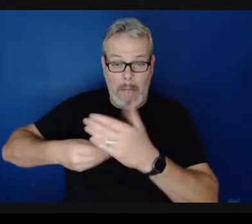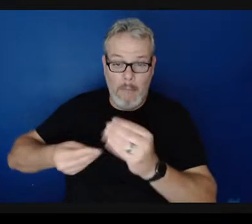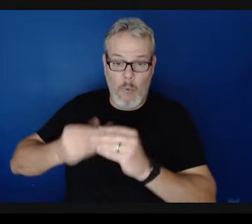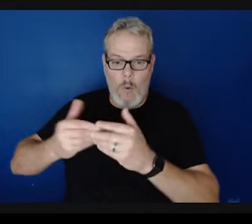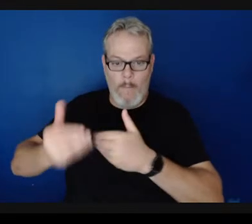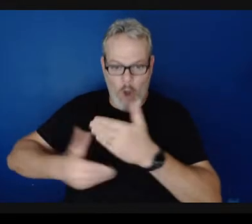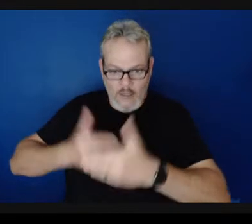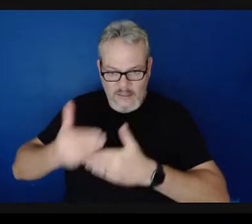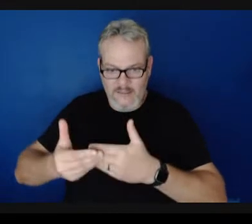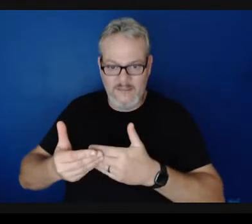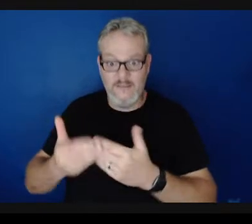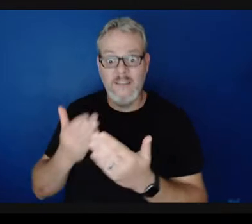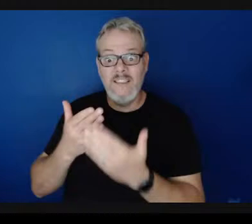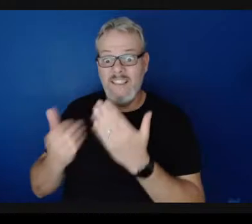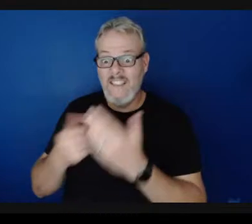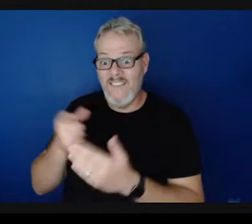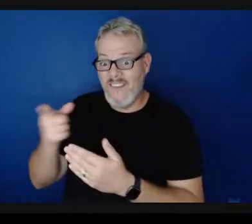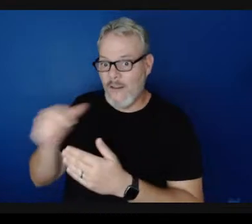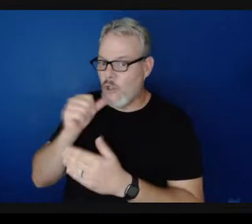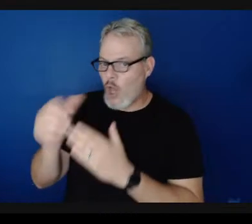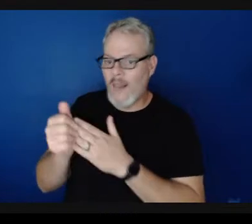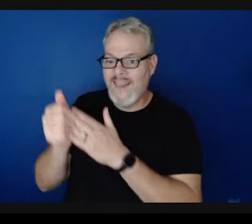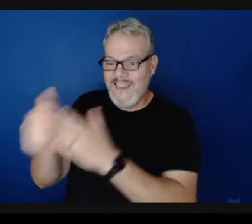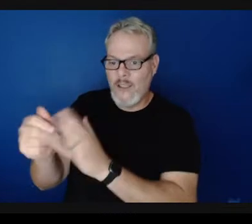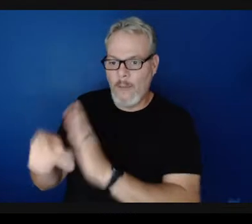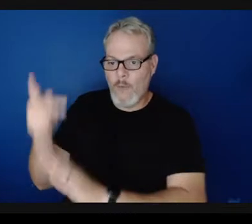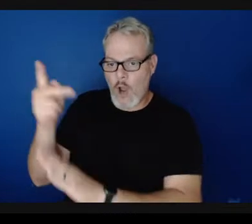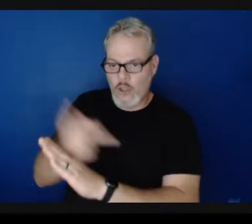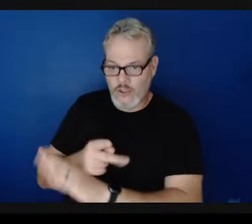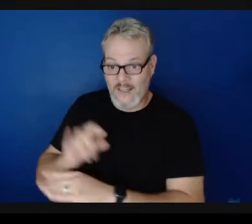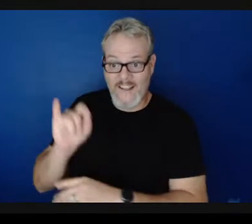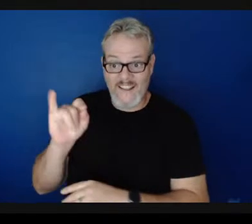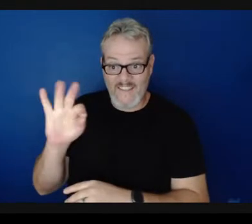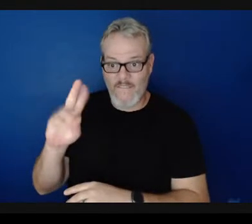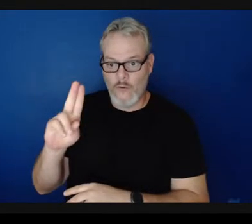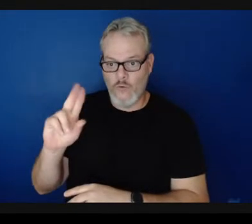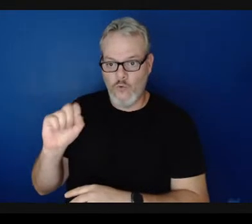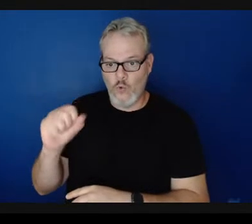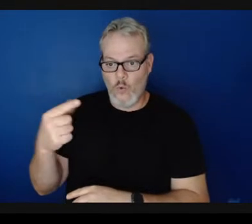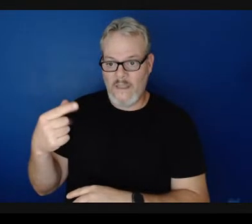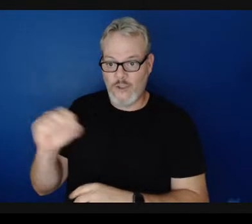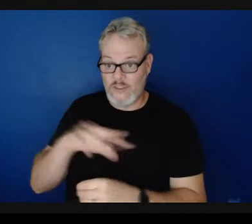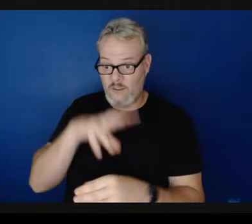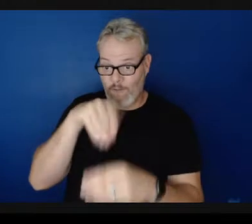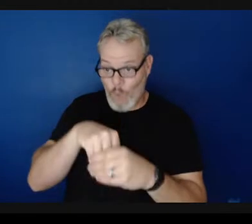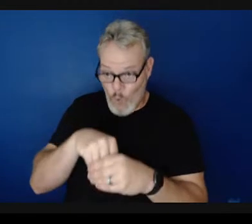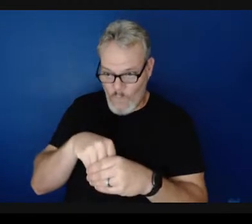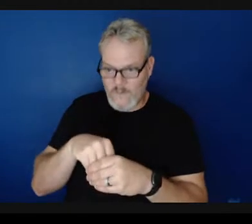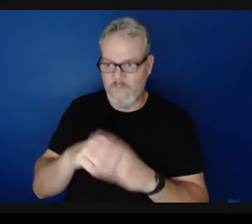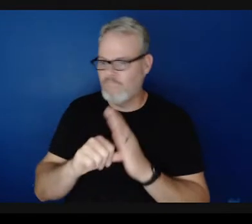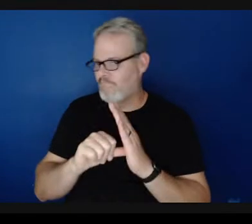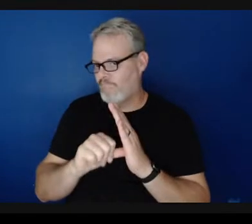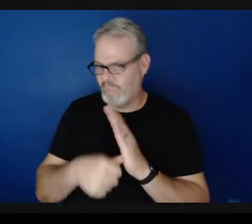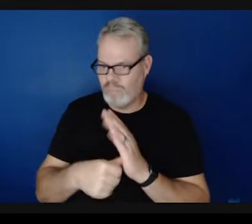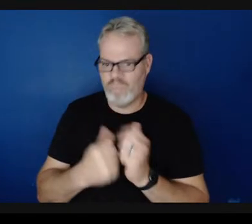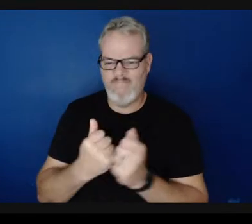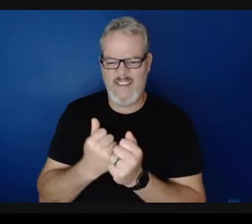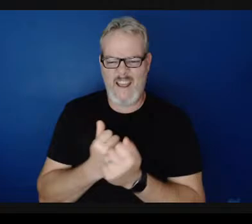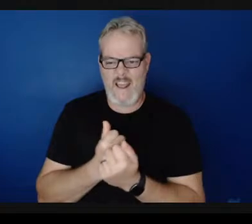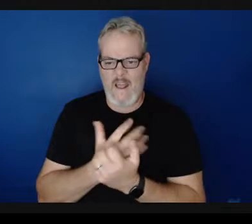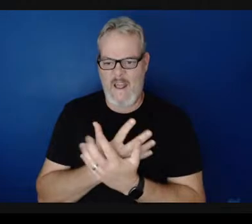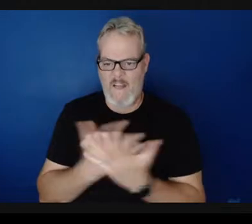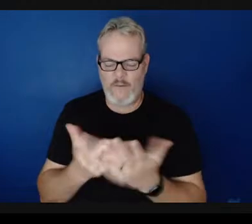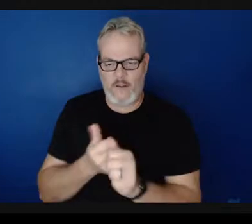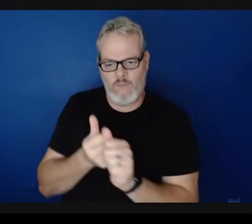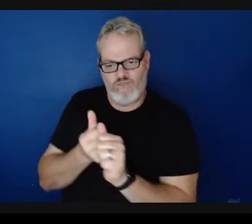Even when USGS are not leading a project, if they're involved, it ensures that everything meets the